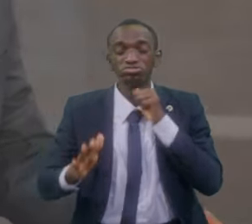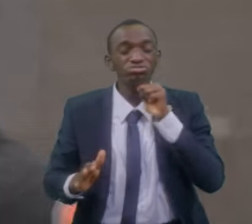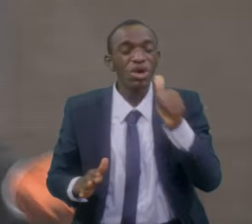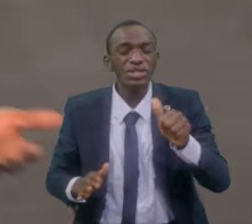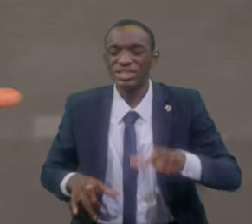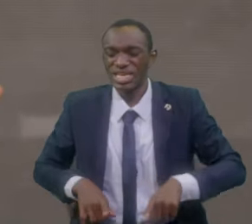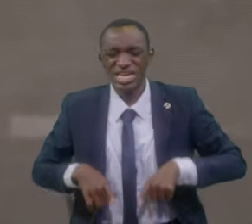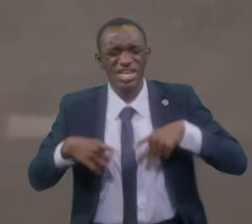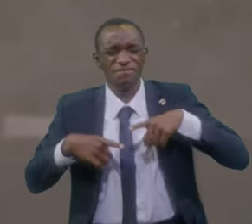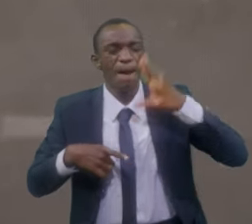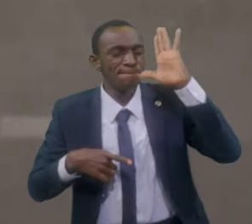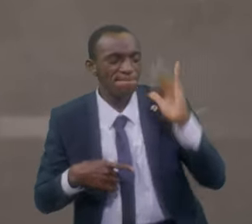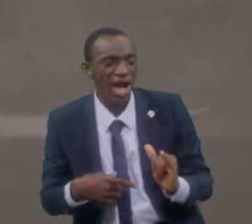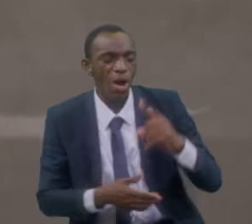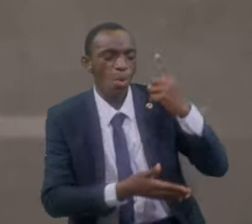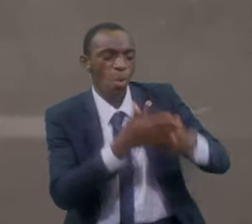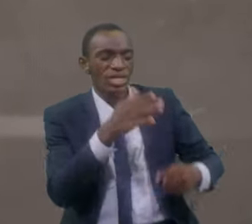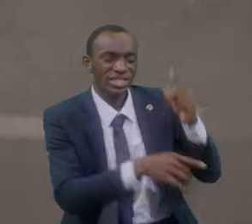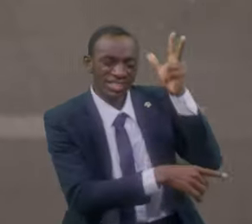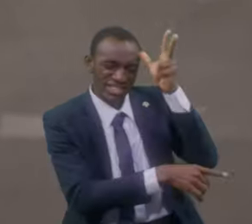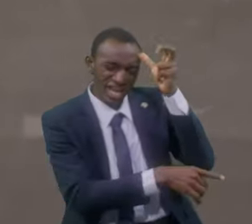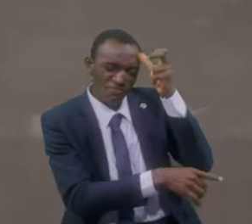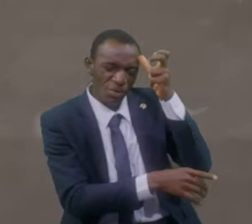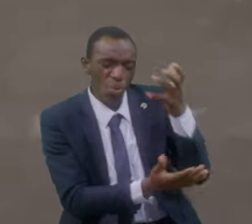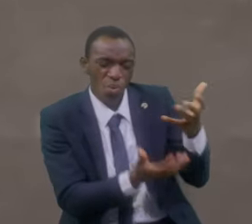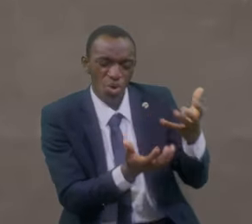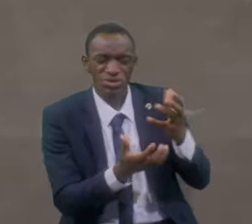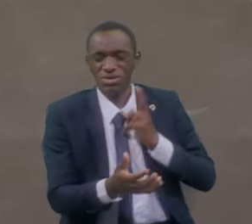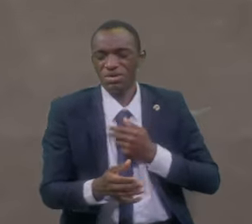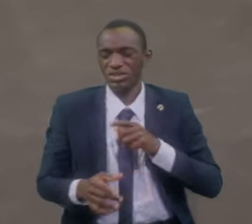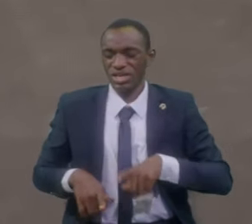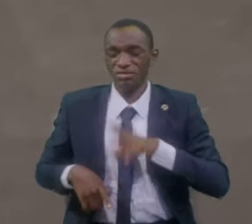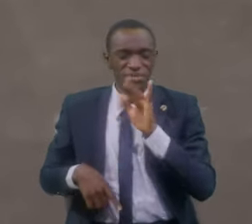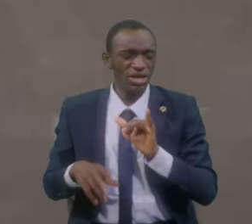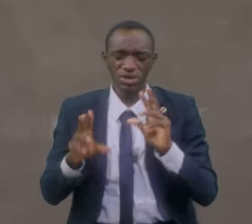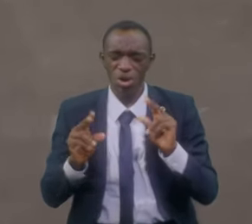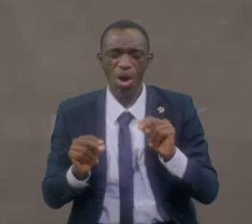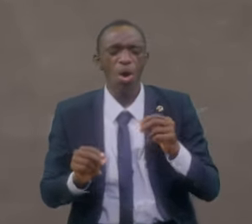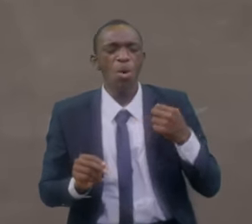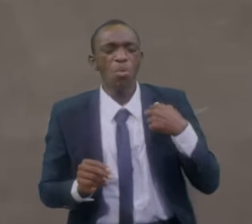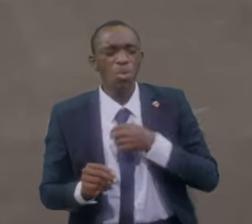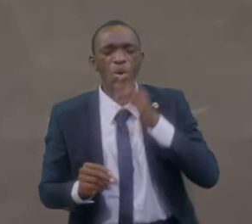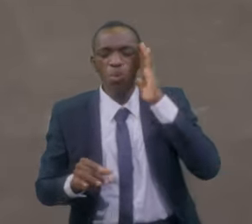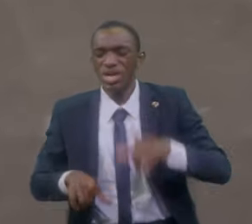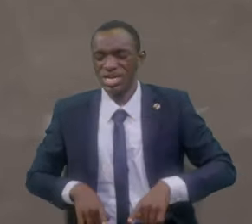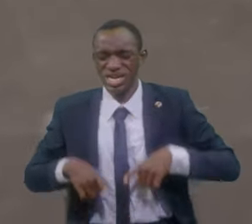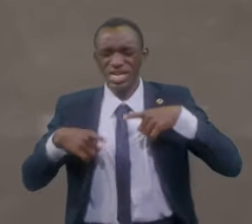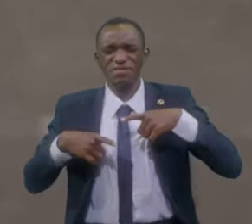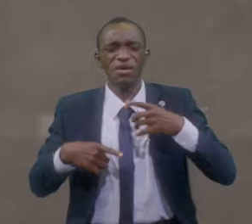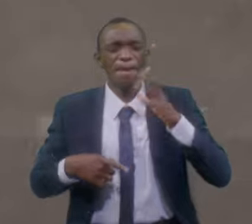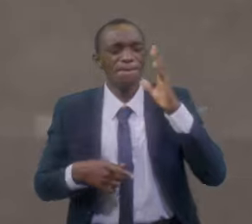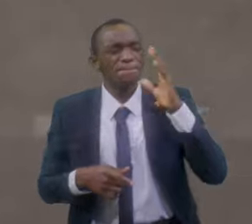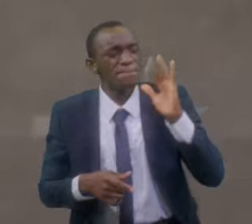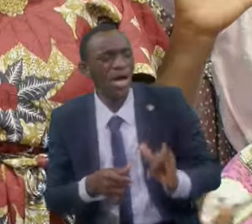Satan conjures. We live by what every child of God will command and decree